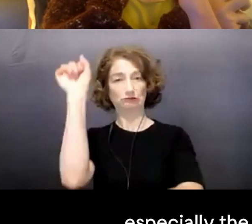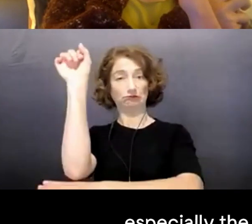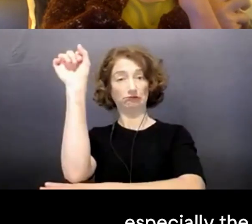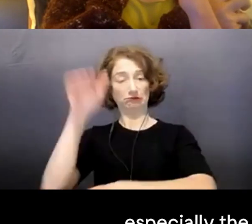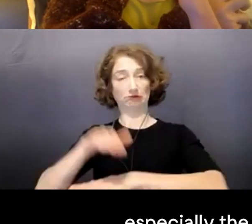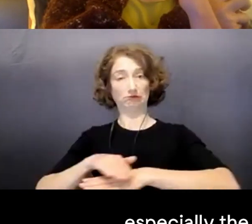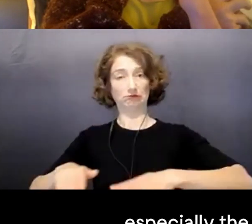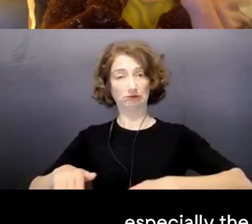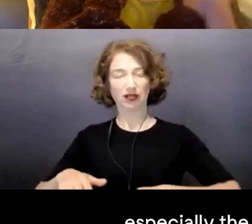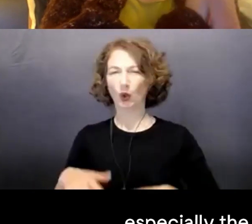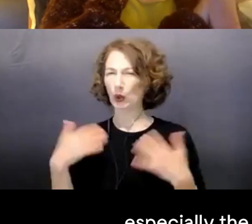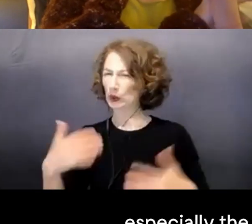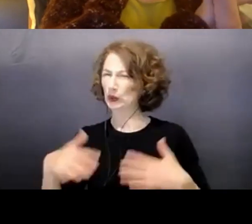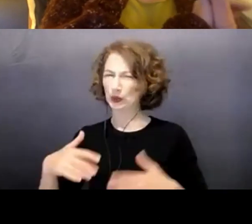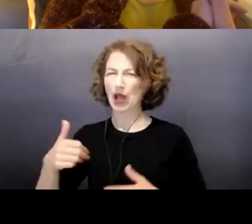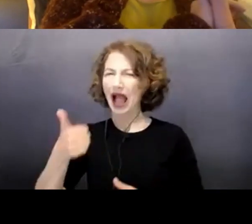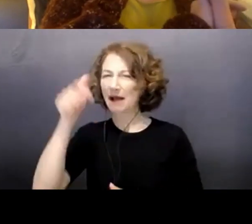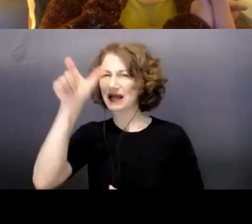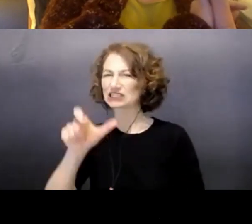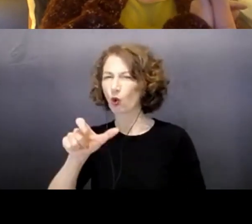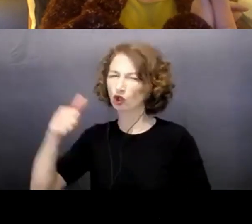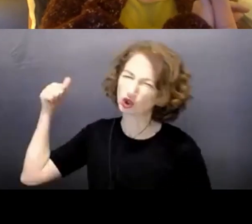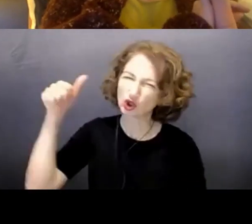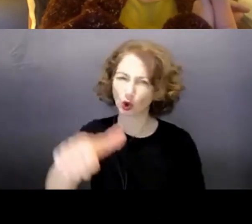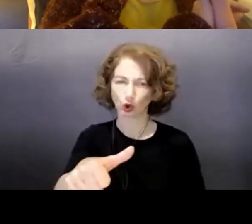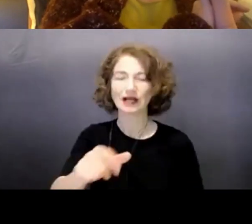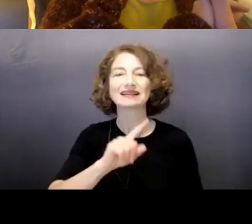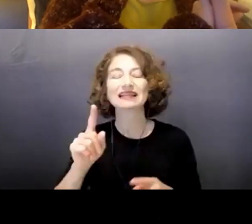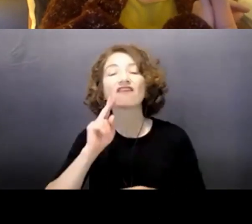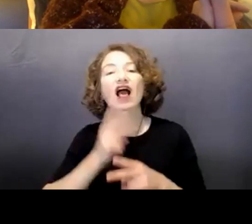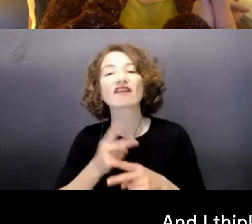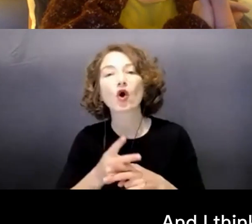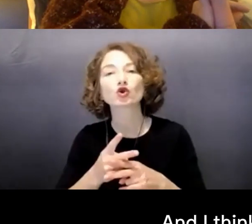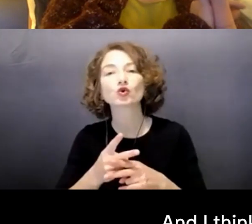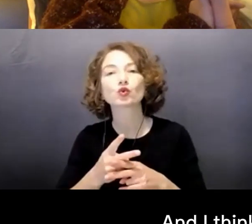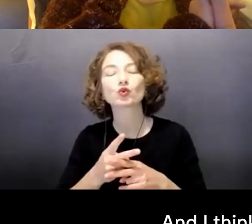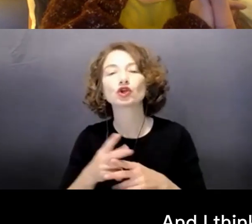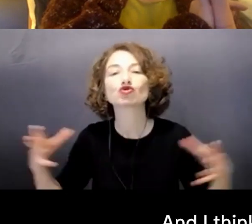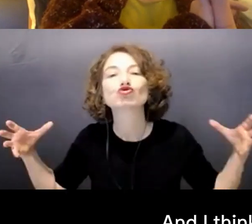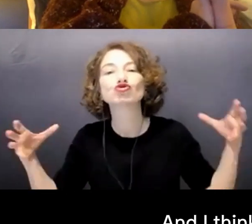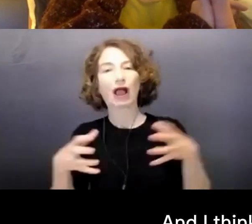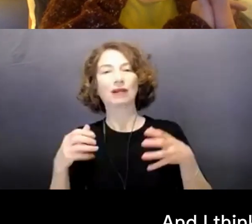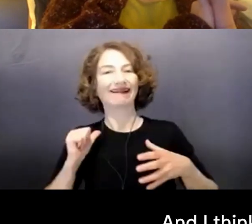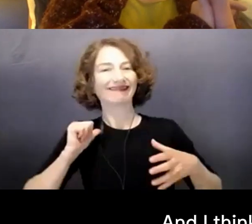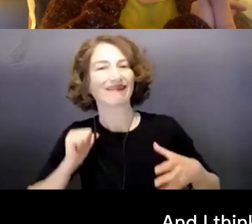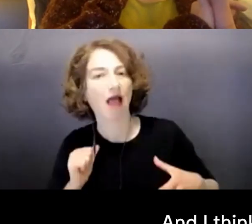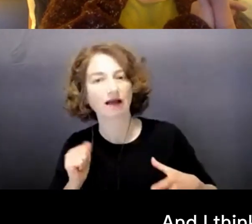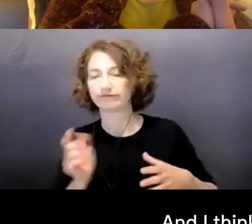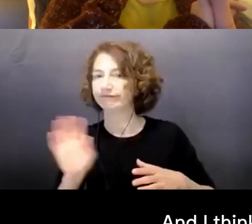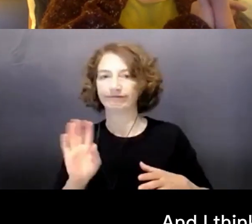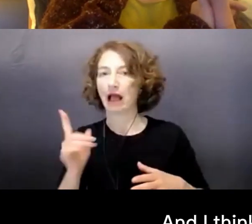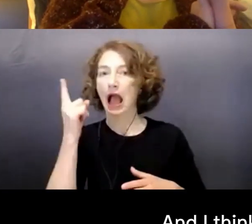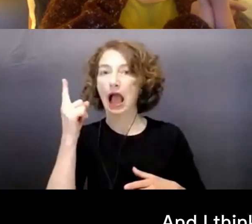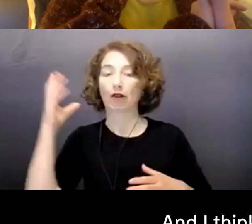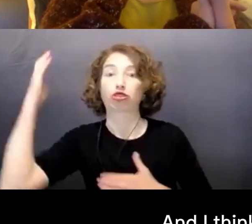so much pressure on one person and not like sharing responsibility. And I think that's something why